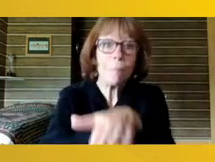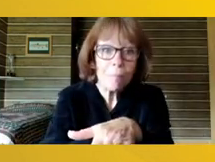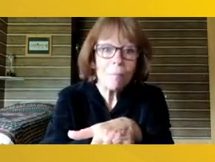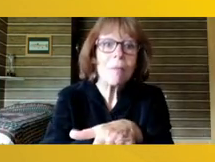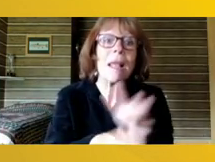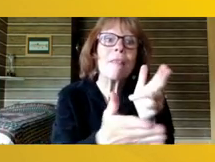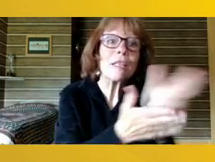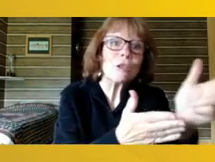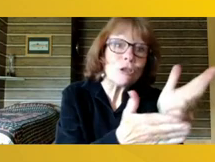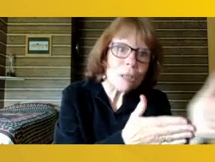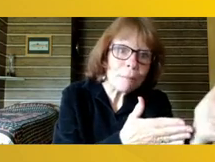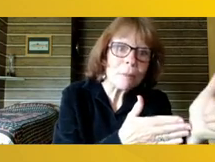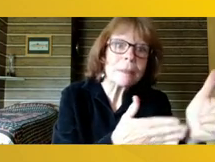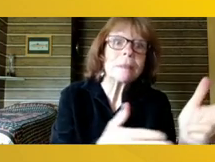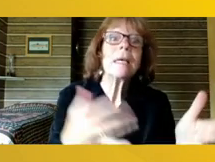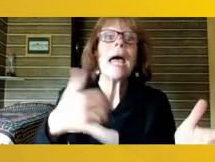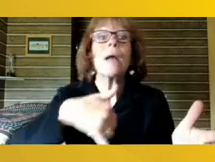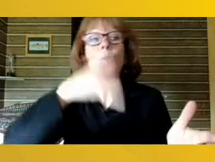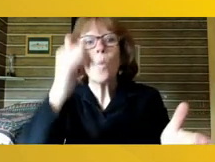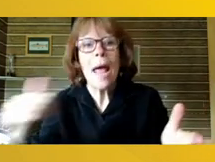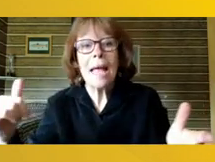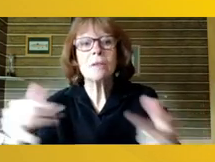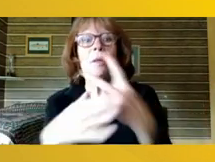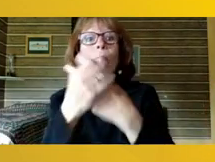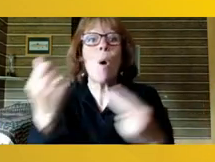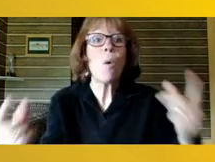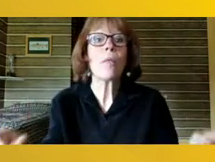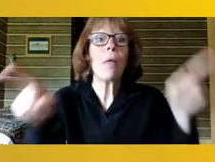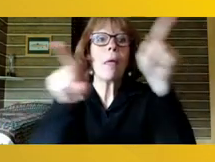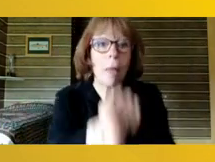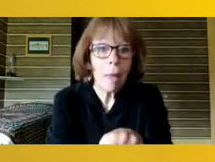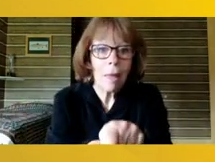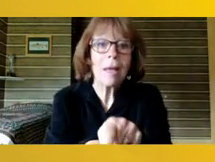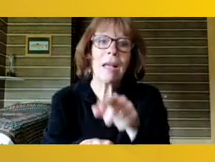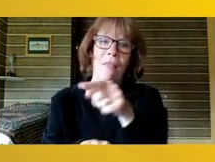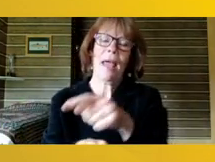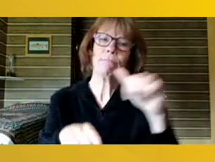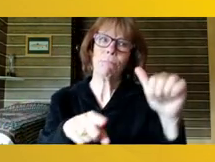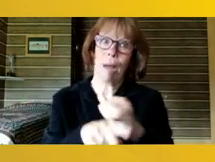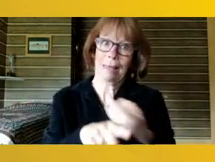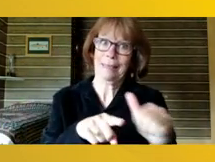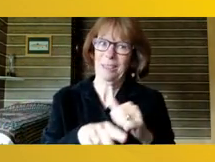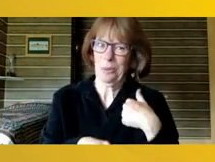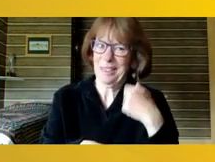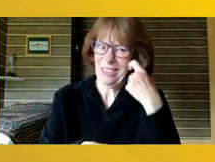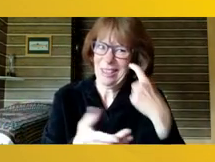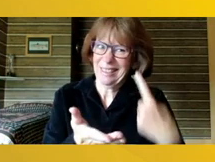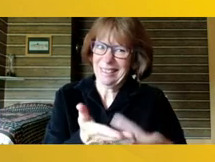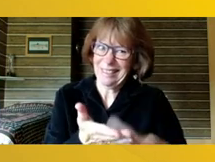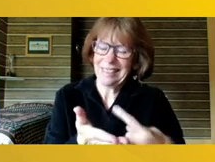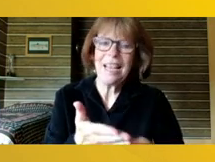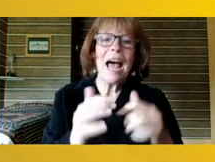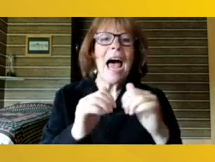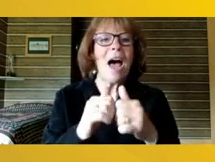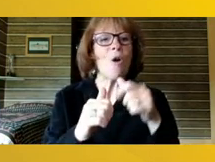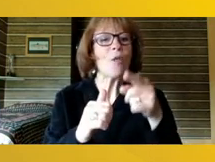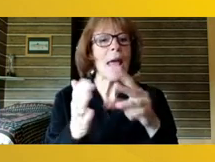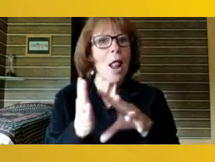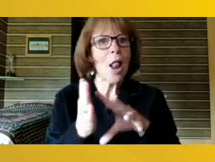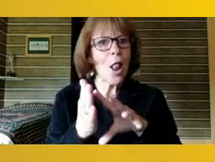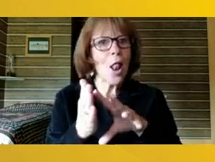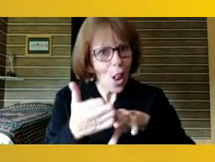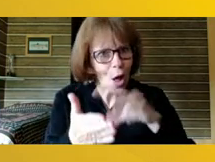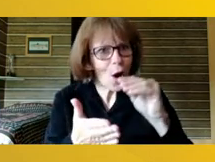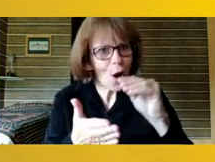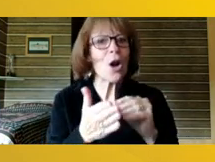where are the ships. So here, students are using that practice that we talked about of developing models. They're not just learning